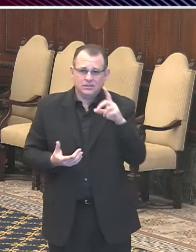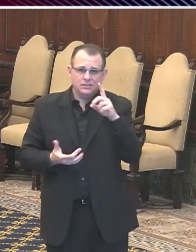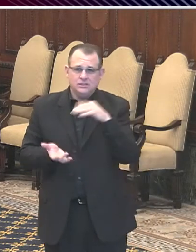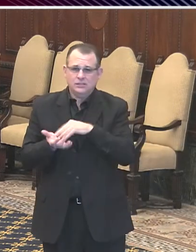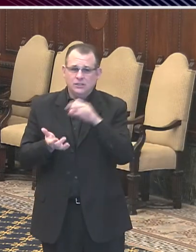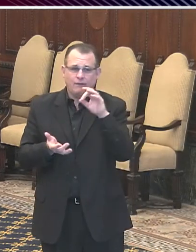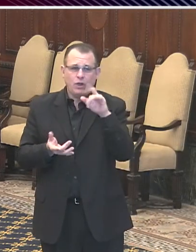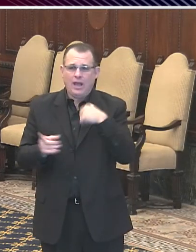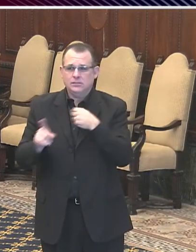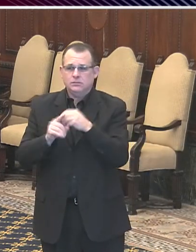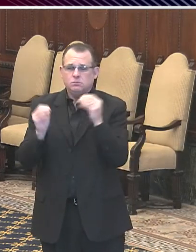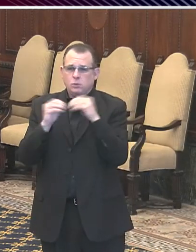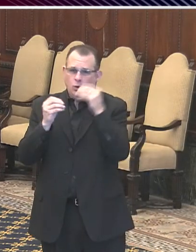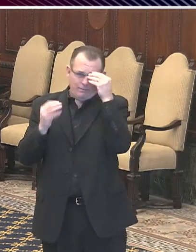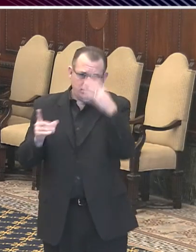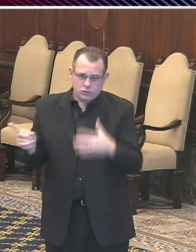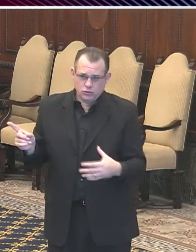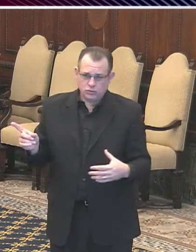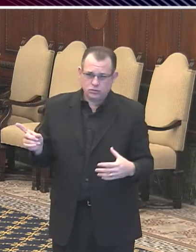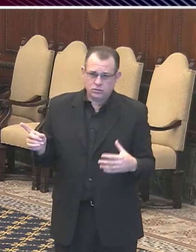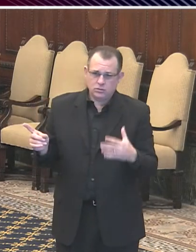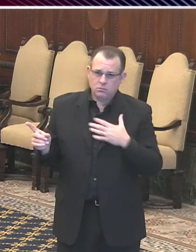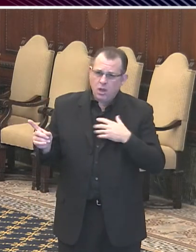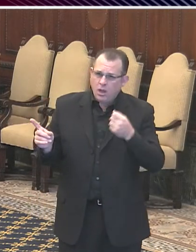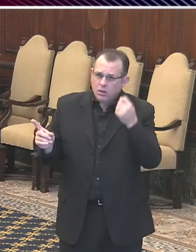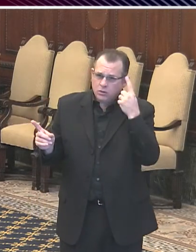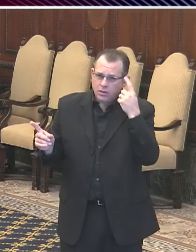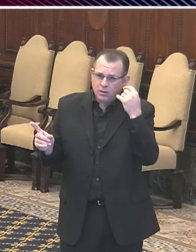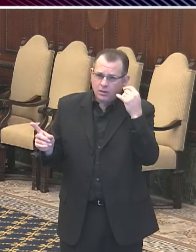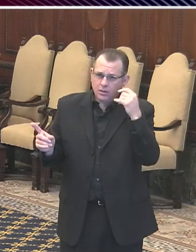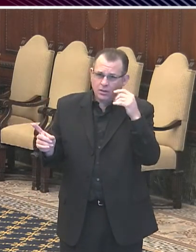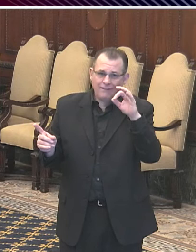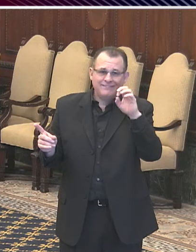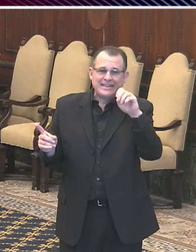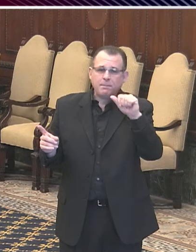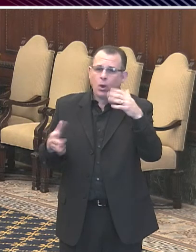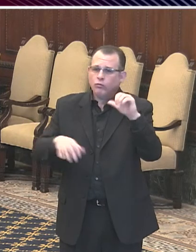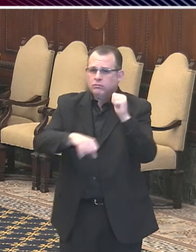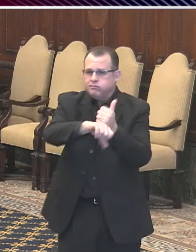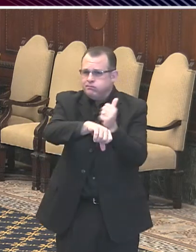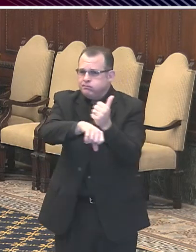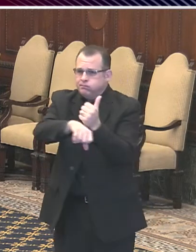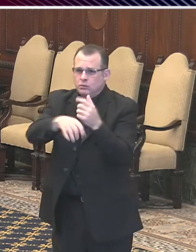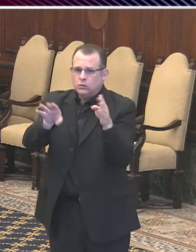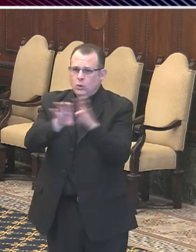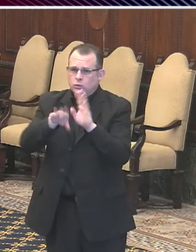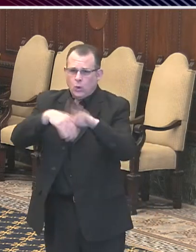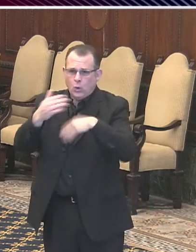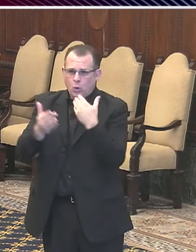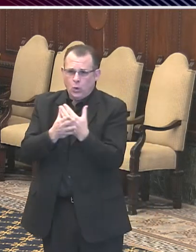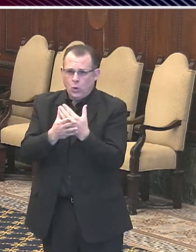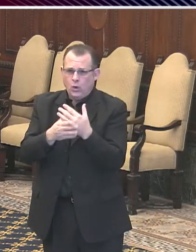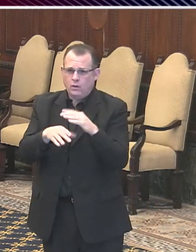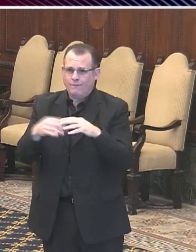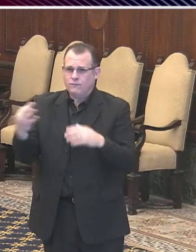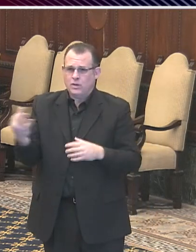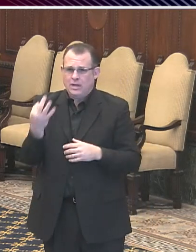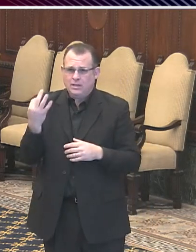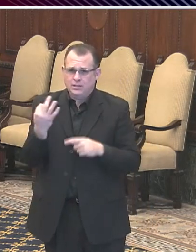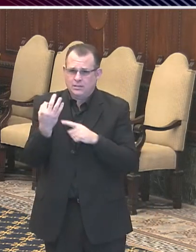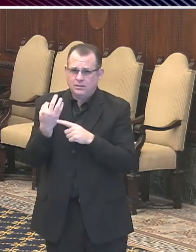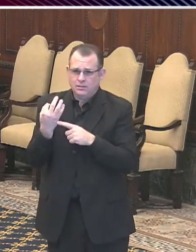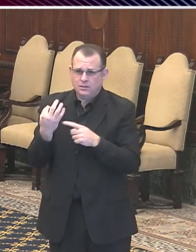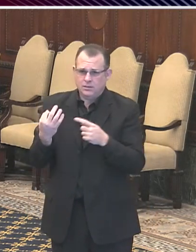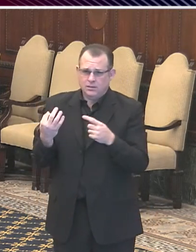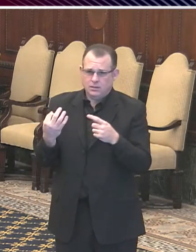My understanding is that FEMA set up 40 of these sites across the country, and that they're terminating all of them as of this Friday. Certainly other ones in the region and in Montgomery